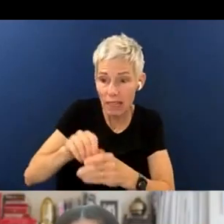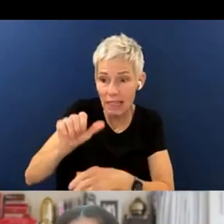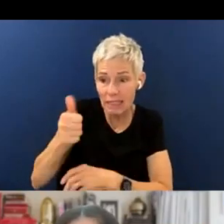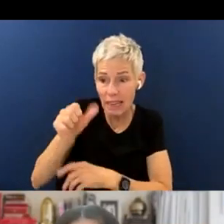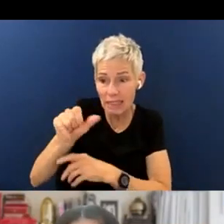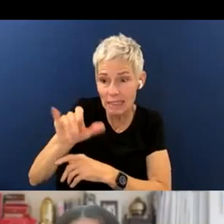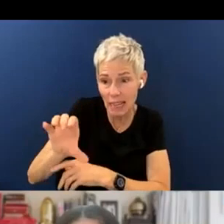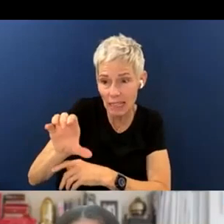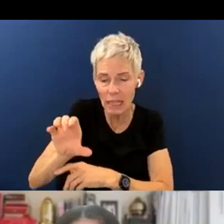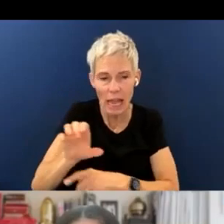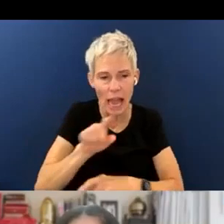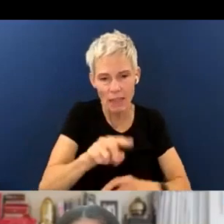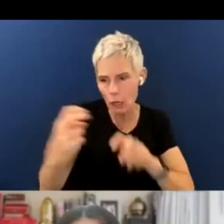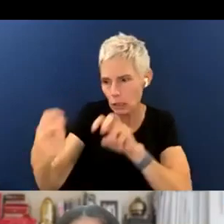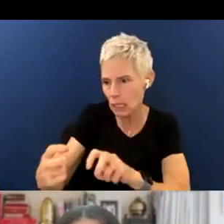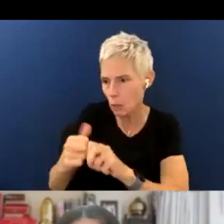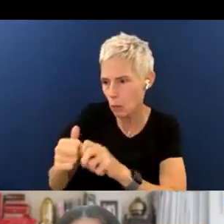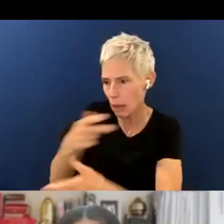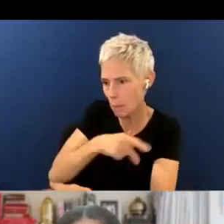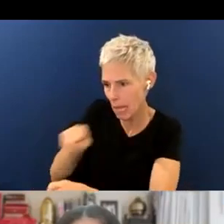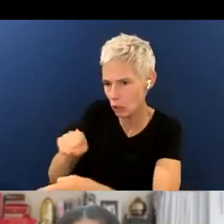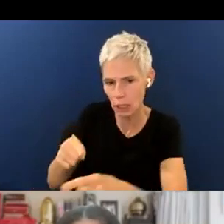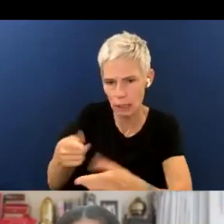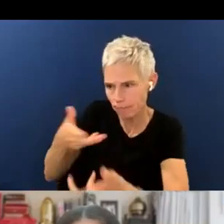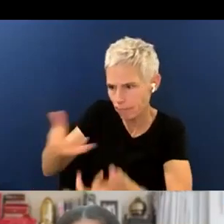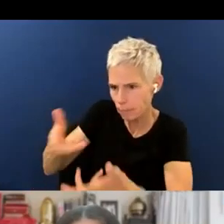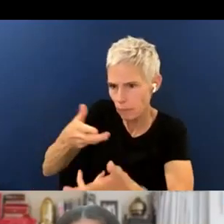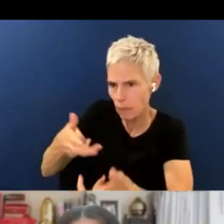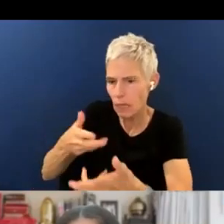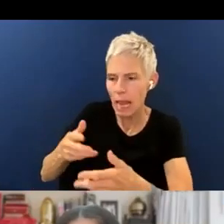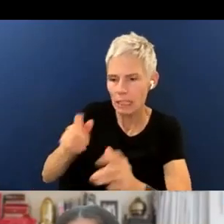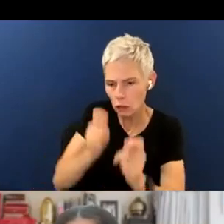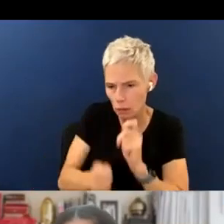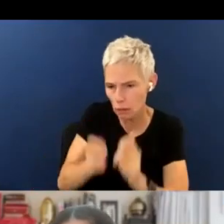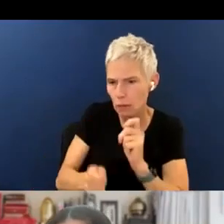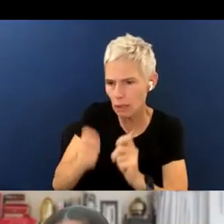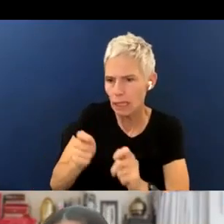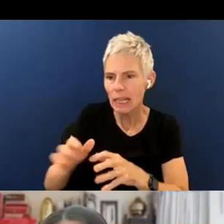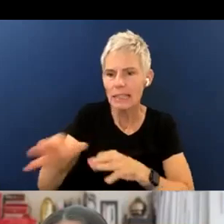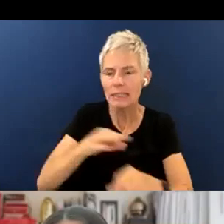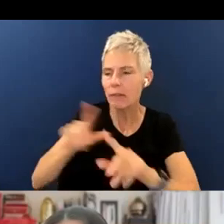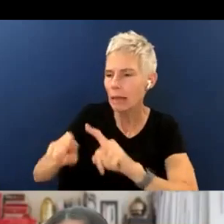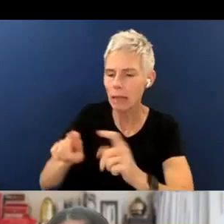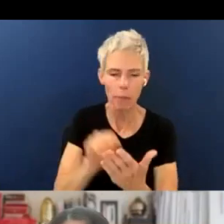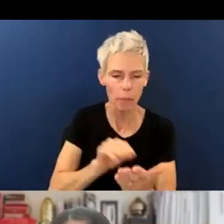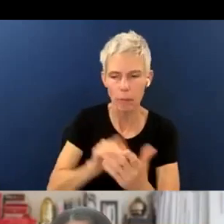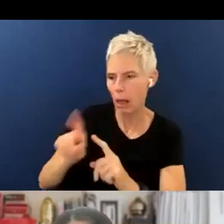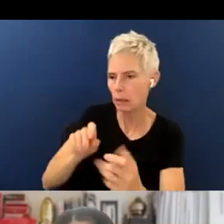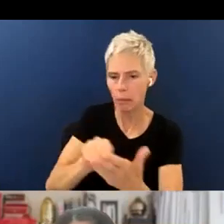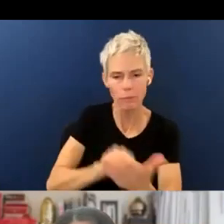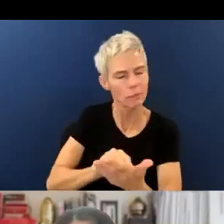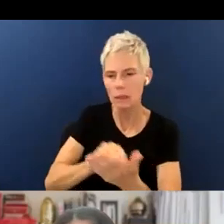that treatment plan with the patient versus taking all of that time to document after their session. It makes it more easier